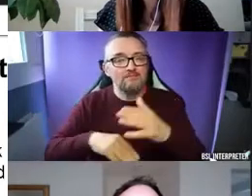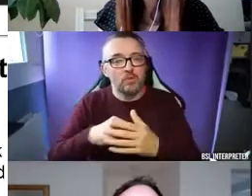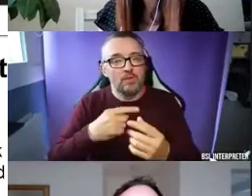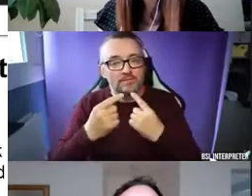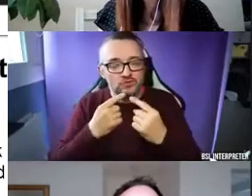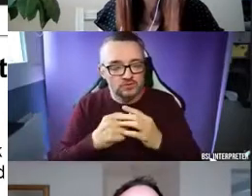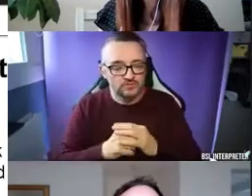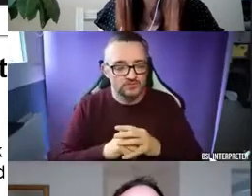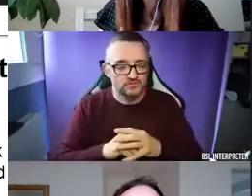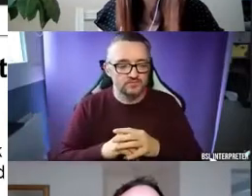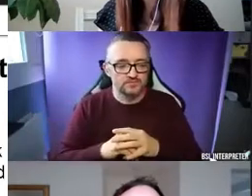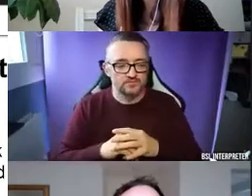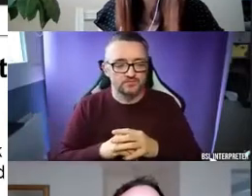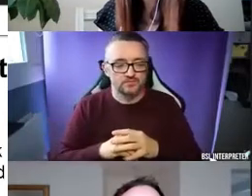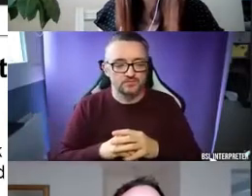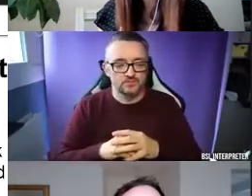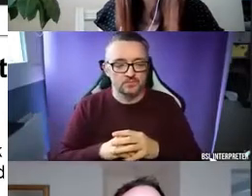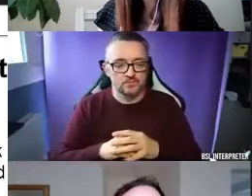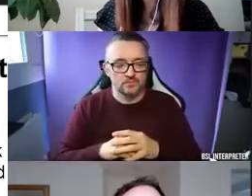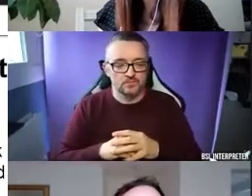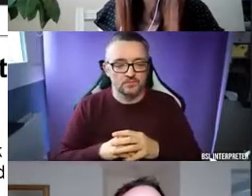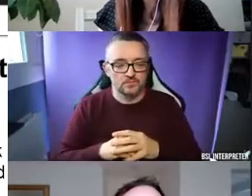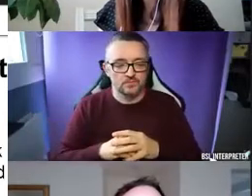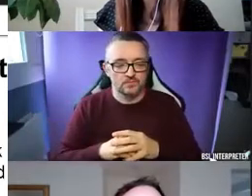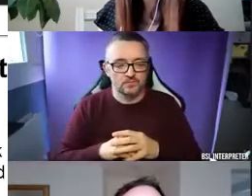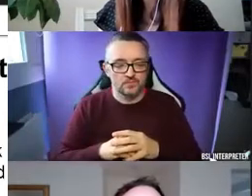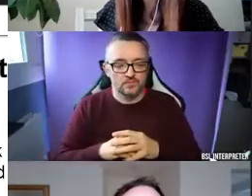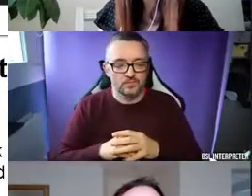And we want to ensure that